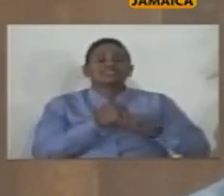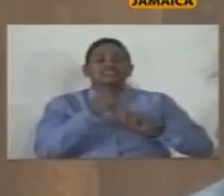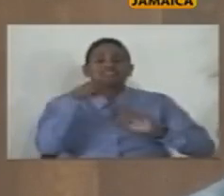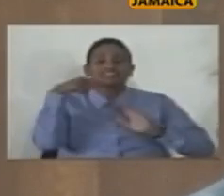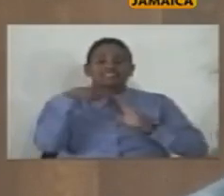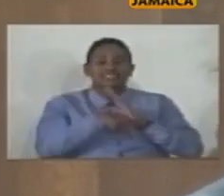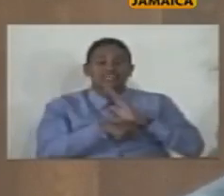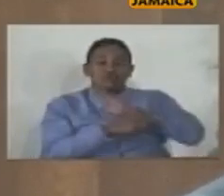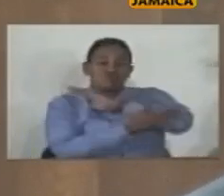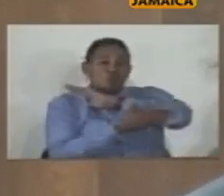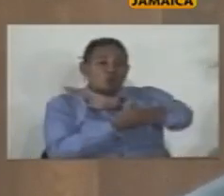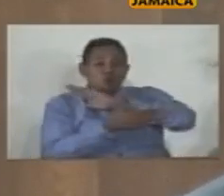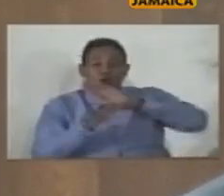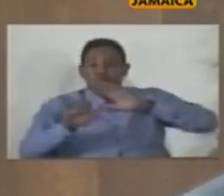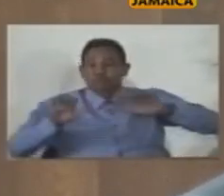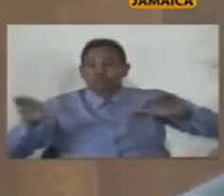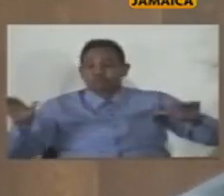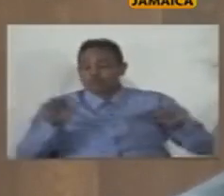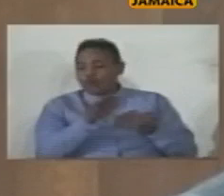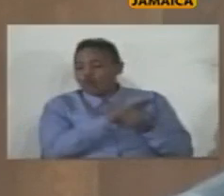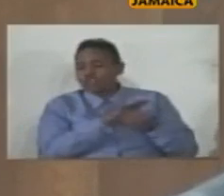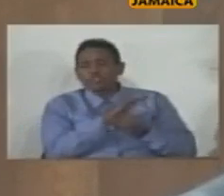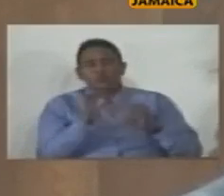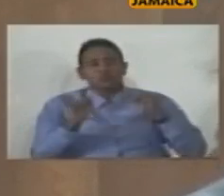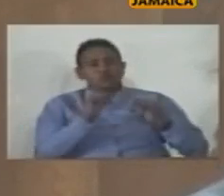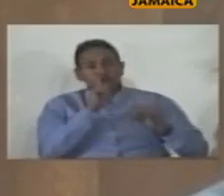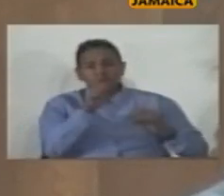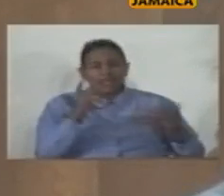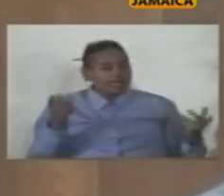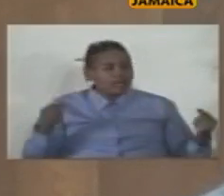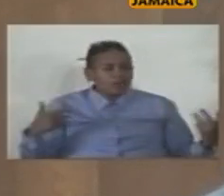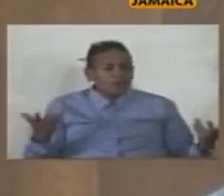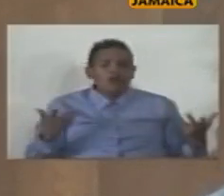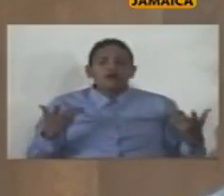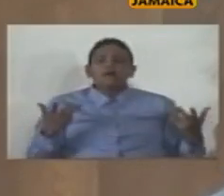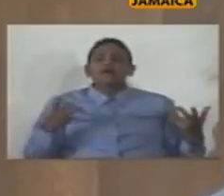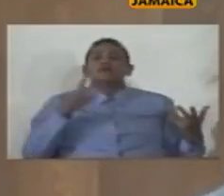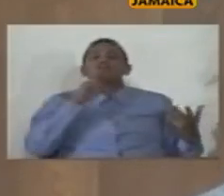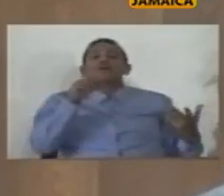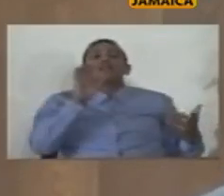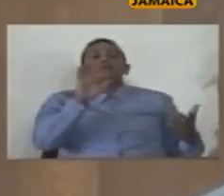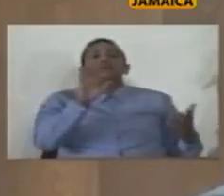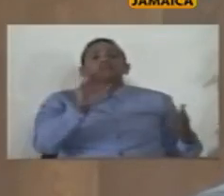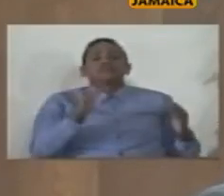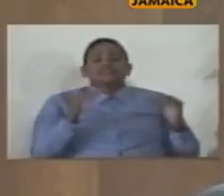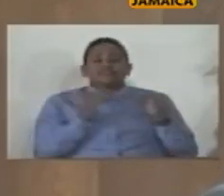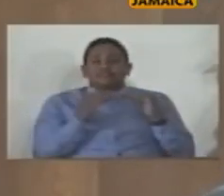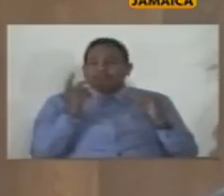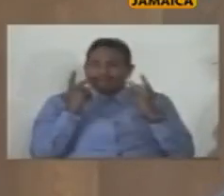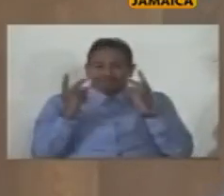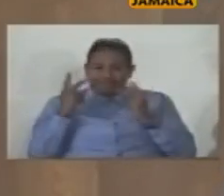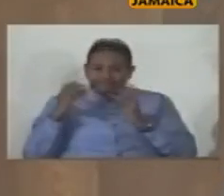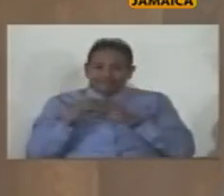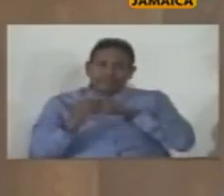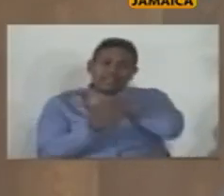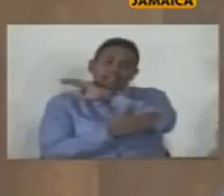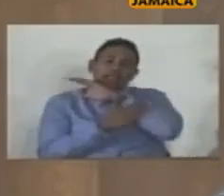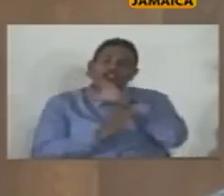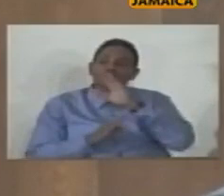rural constituency which has really paid its fair share in national